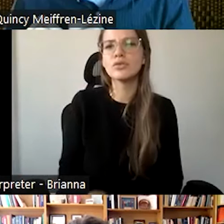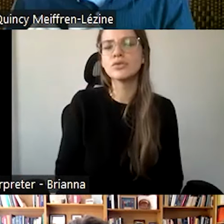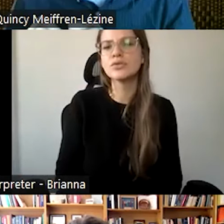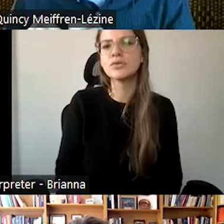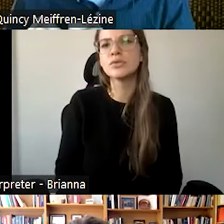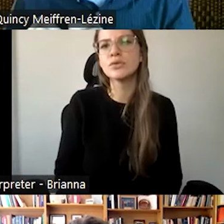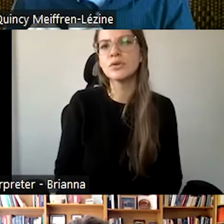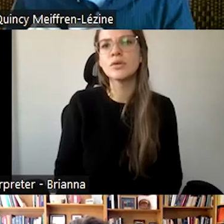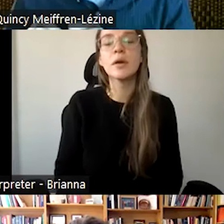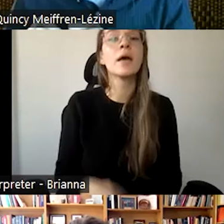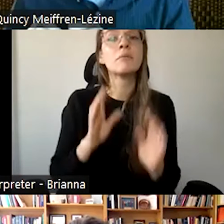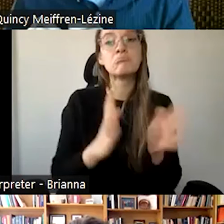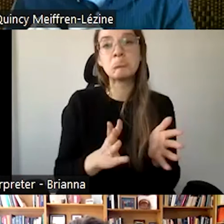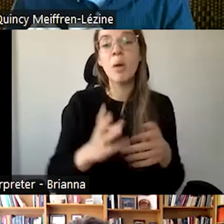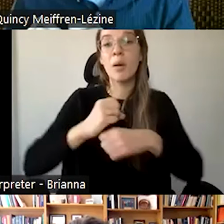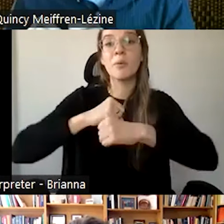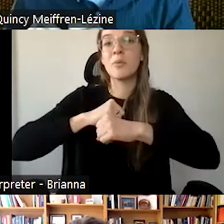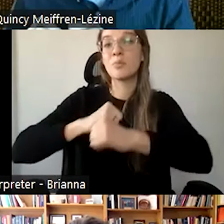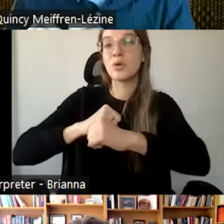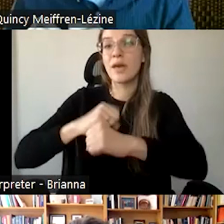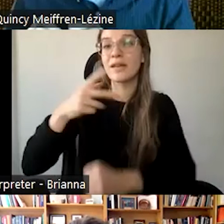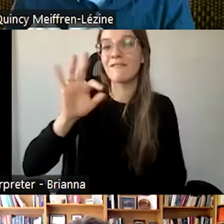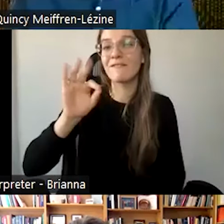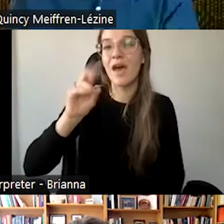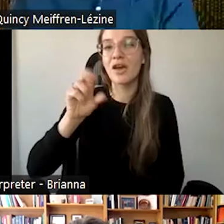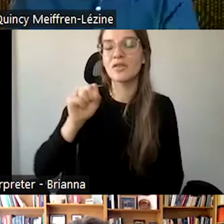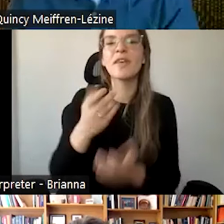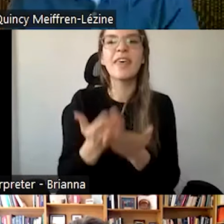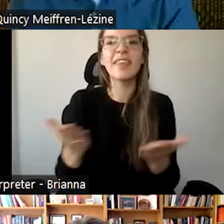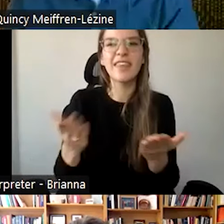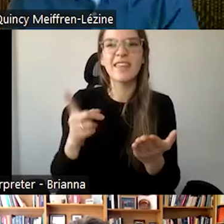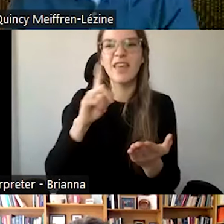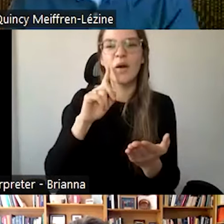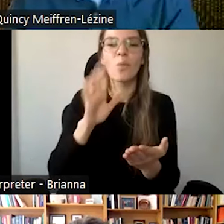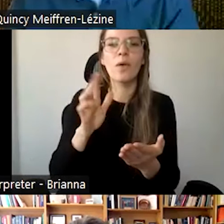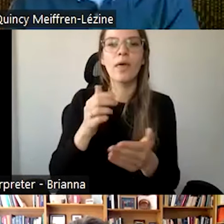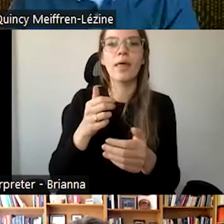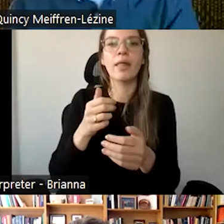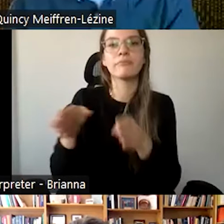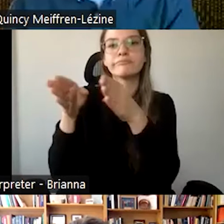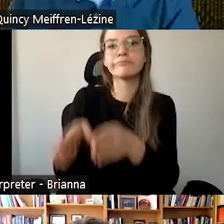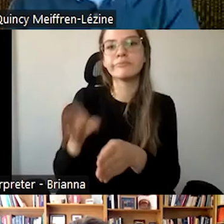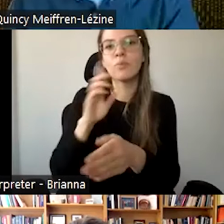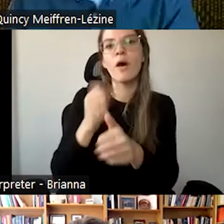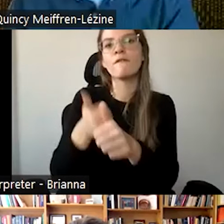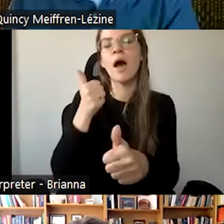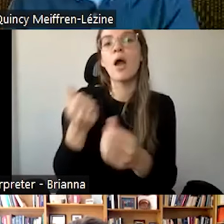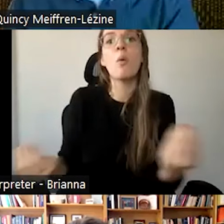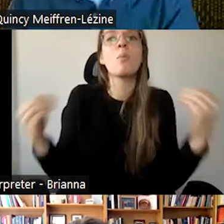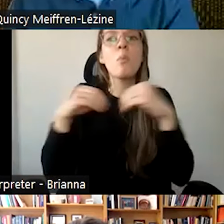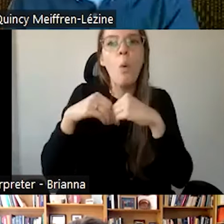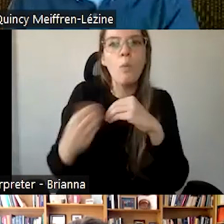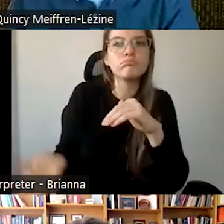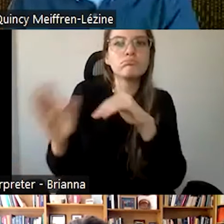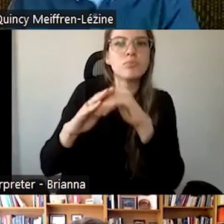I'd say protective factors are things that would keep somebody from having further risk develop.